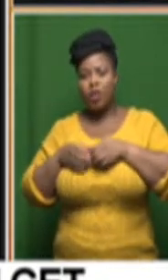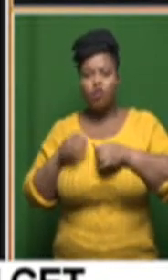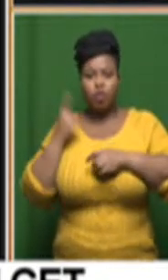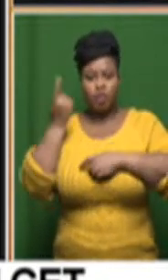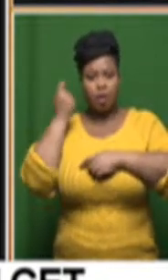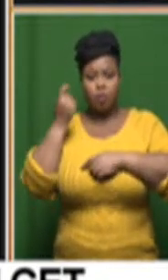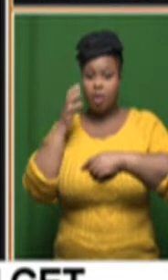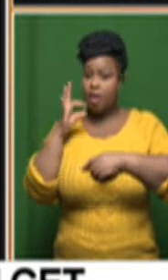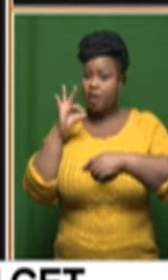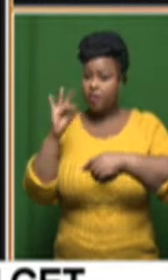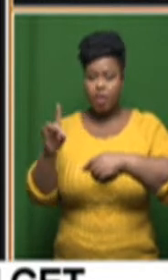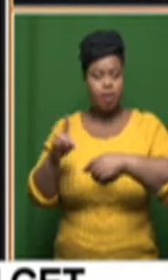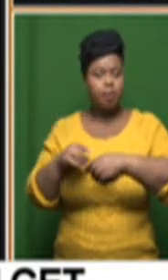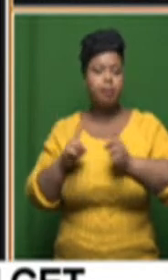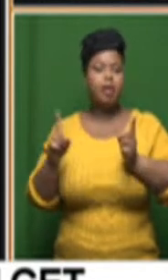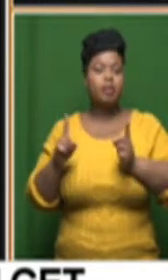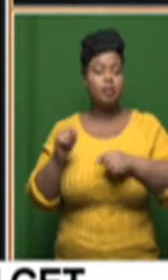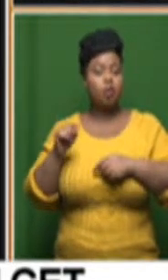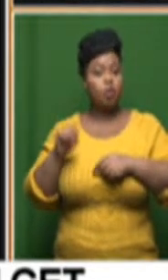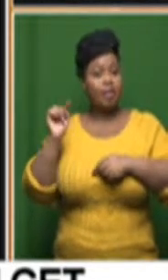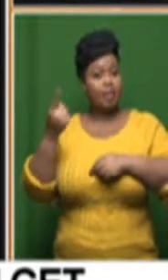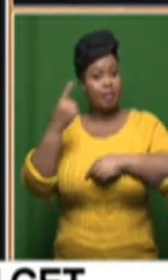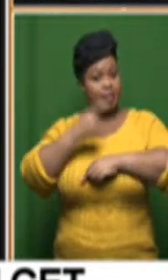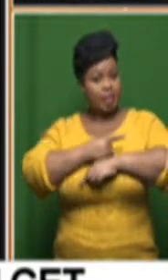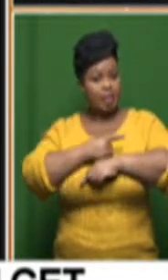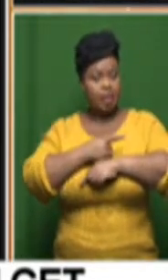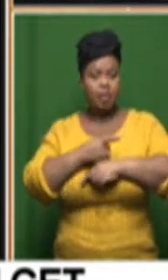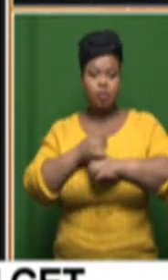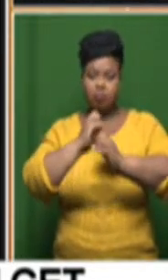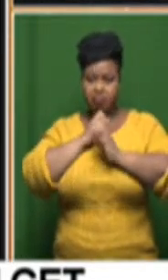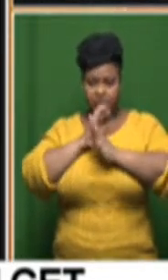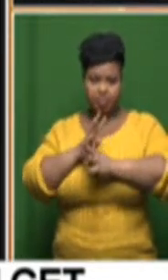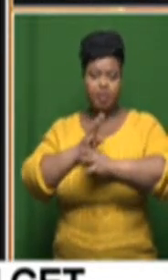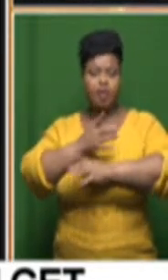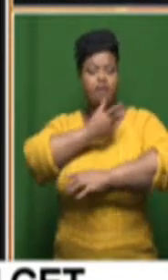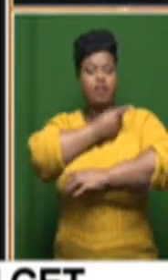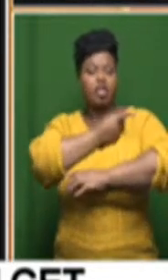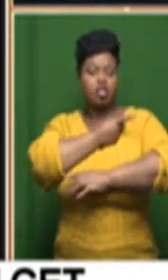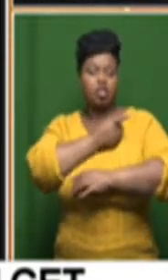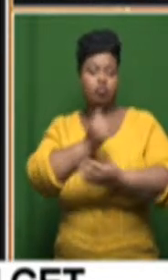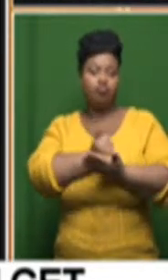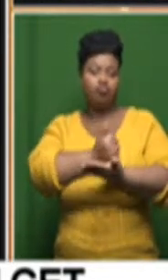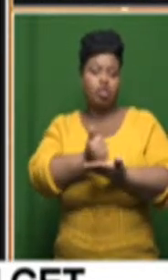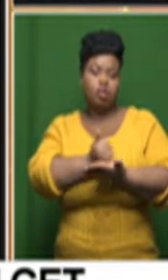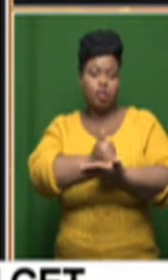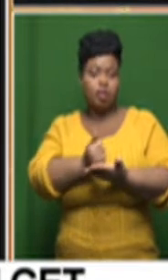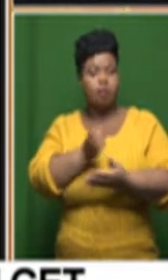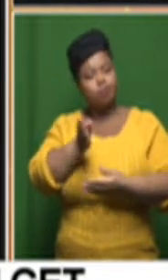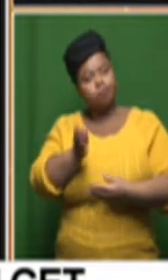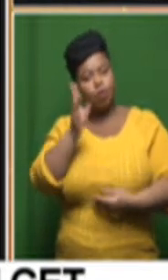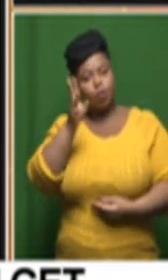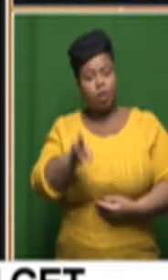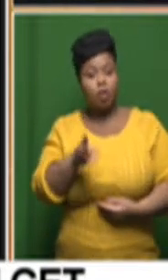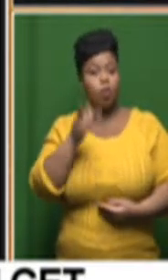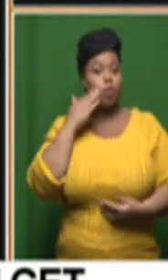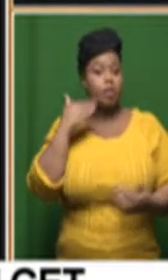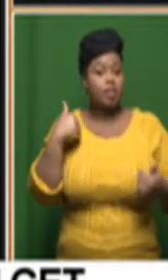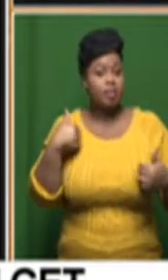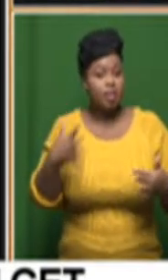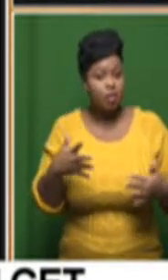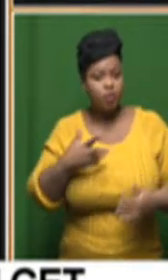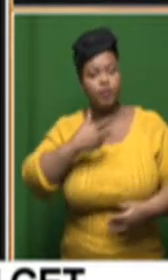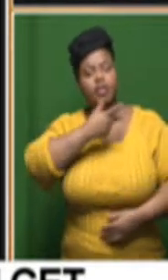towns every day, but on the days there's not vaccination, we do the registration. So when the vaccination comes